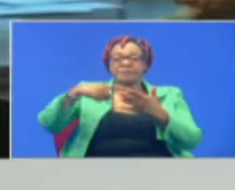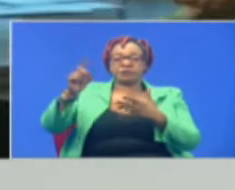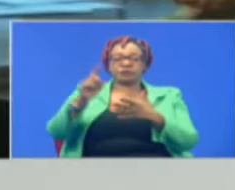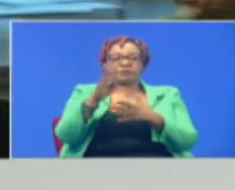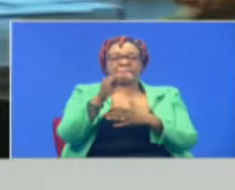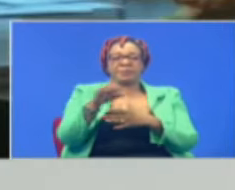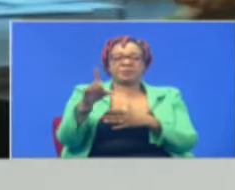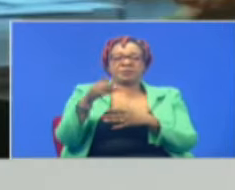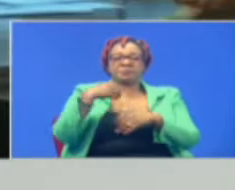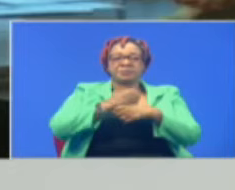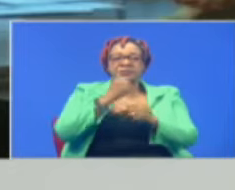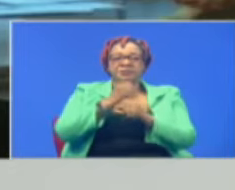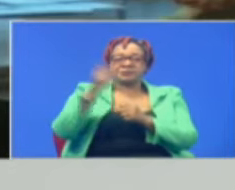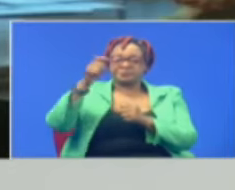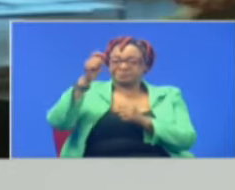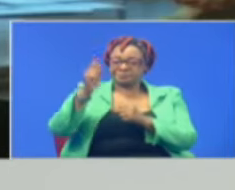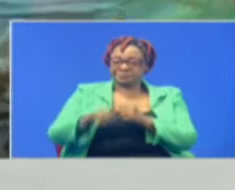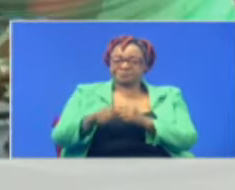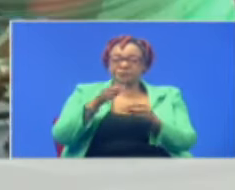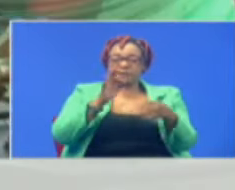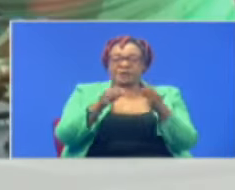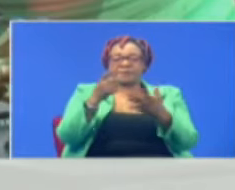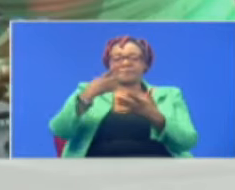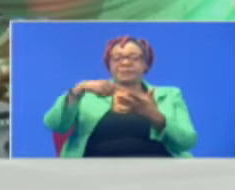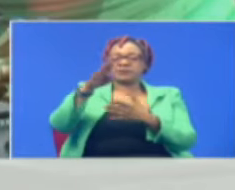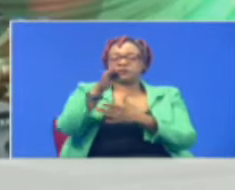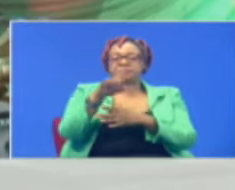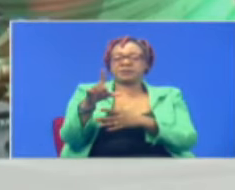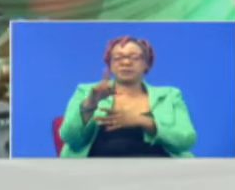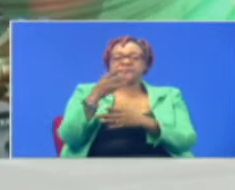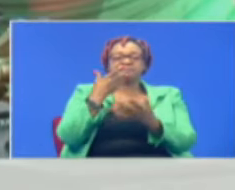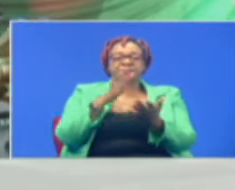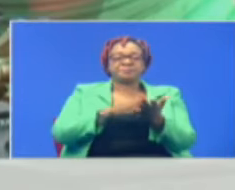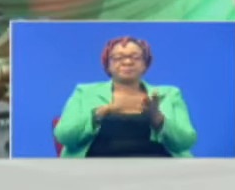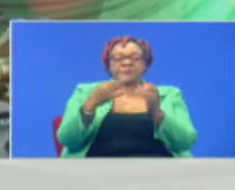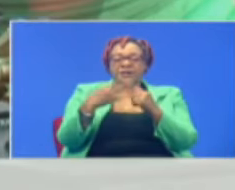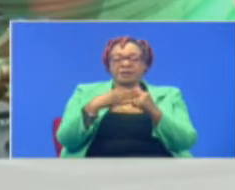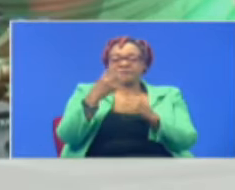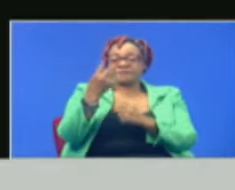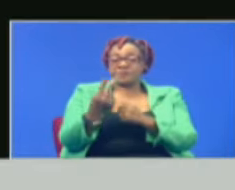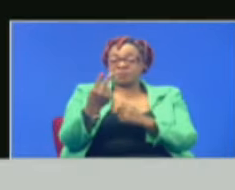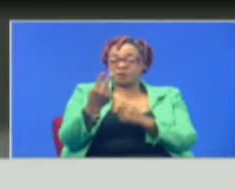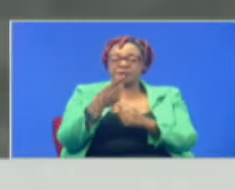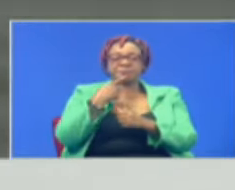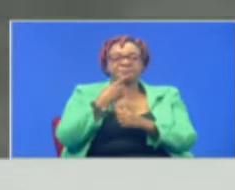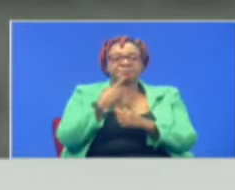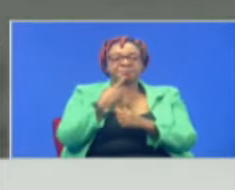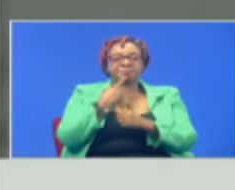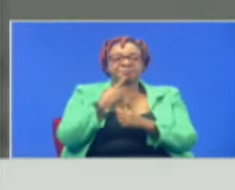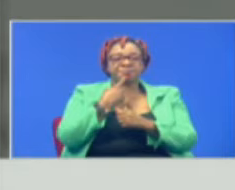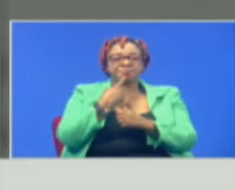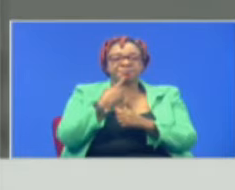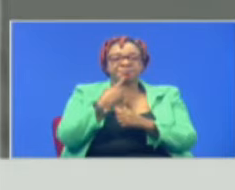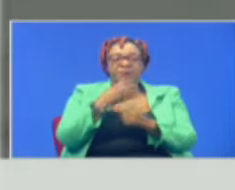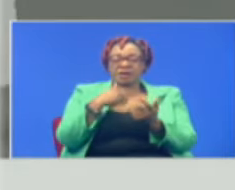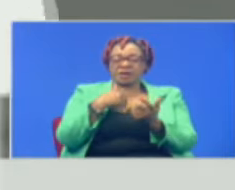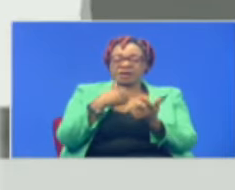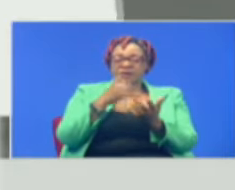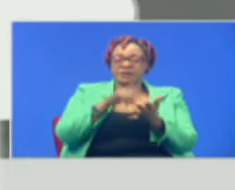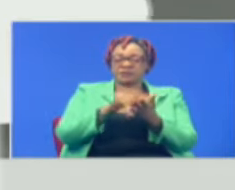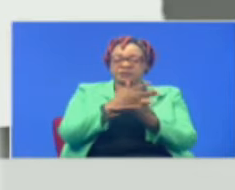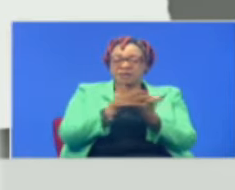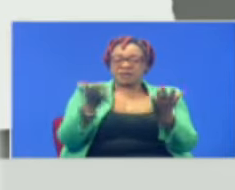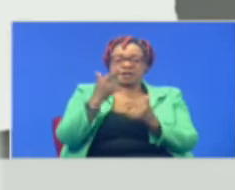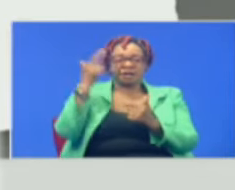making justification for the passage of the bill, the letter dated 8th February further notes, it is inexplicable that any